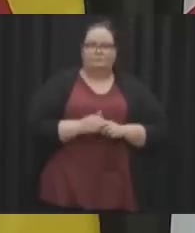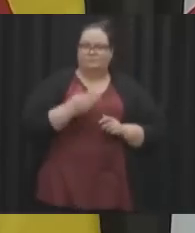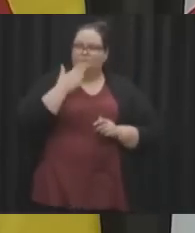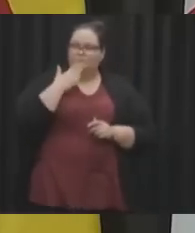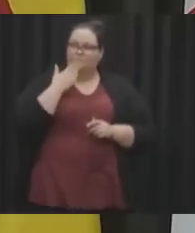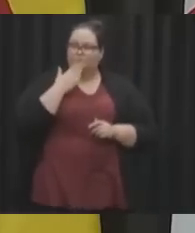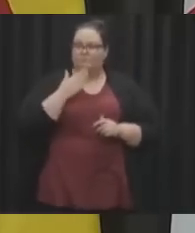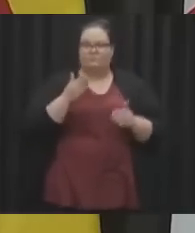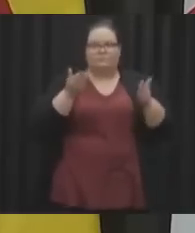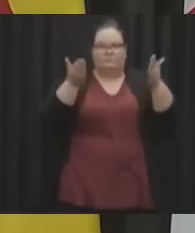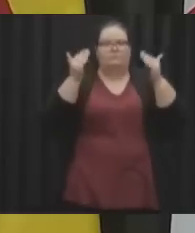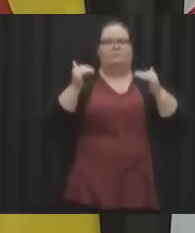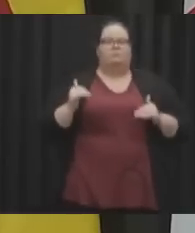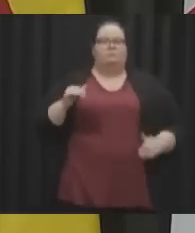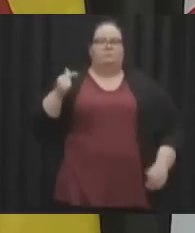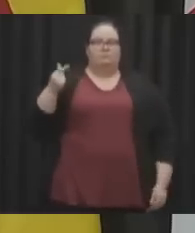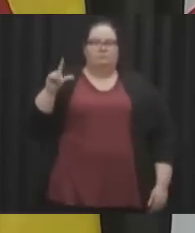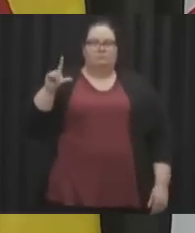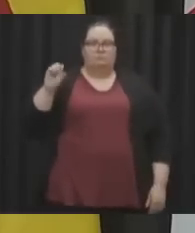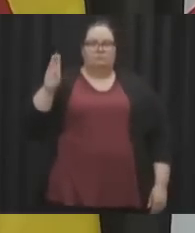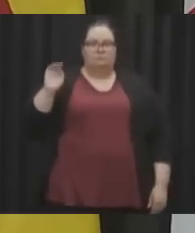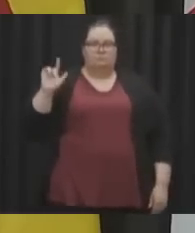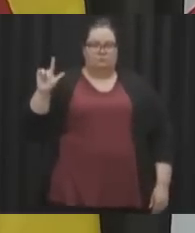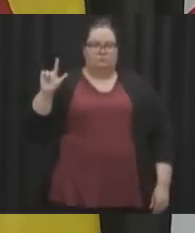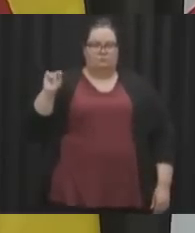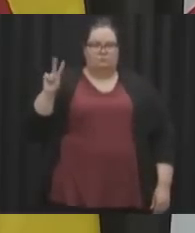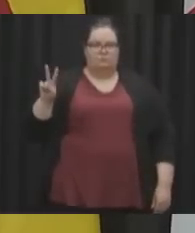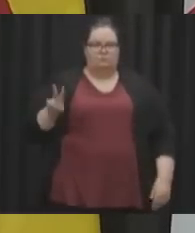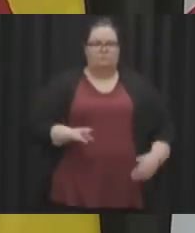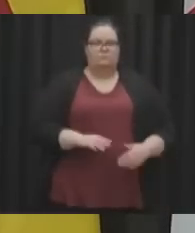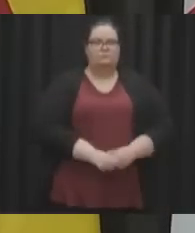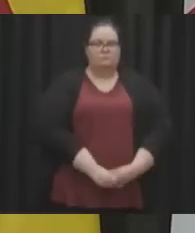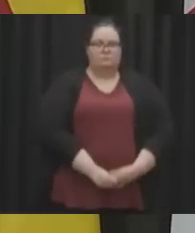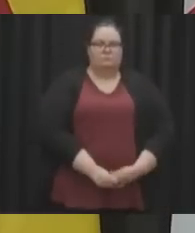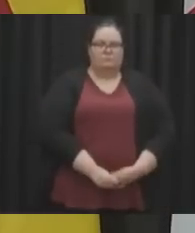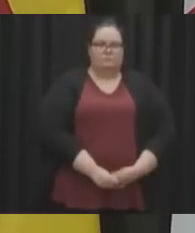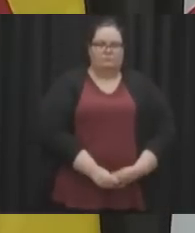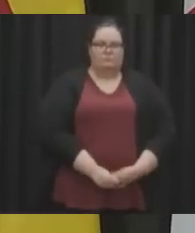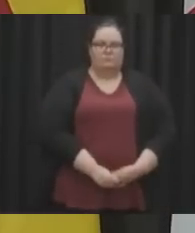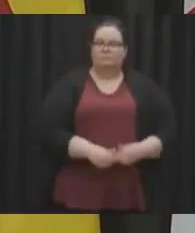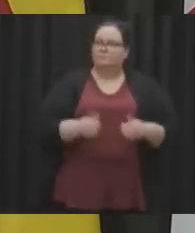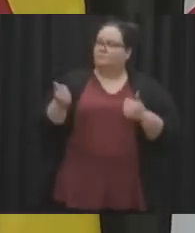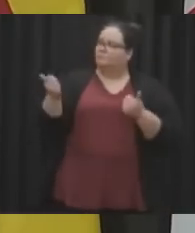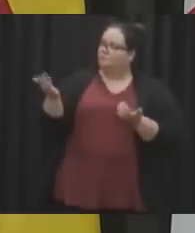be likely, actually, until we actually find the source of an outbreak.